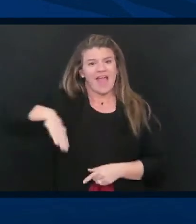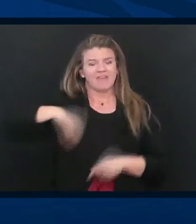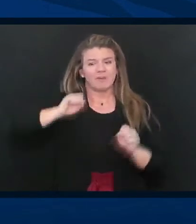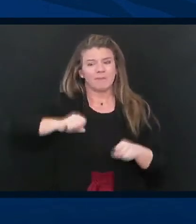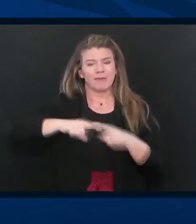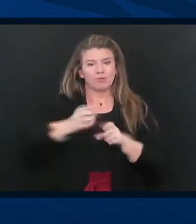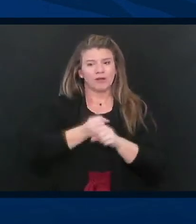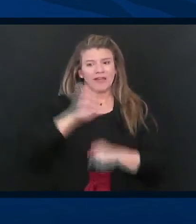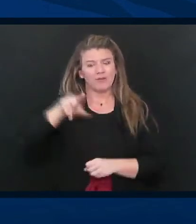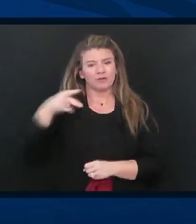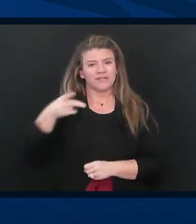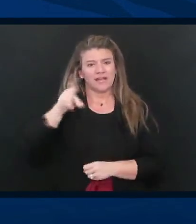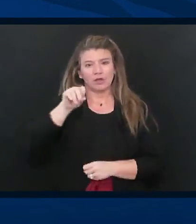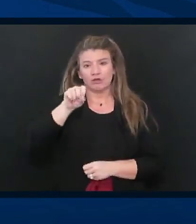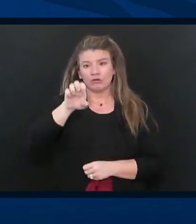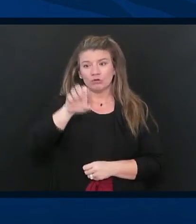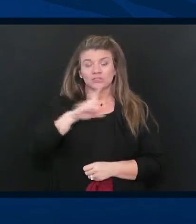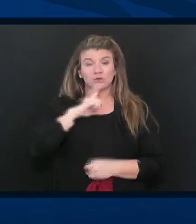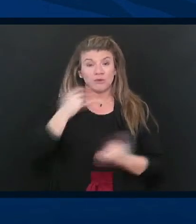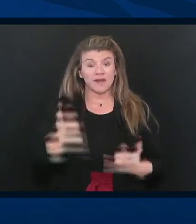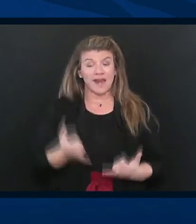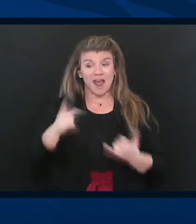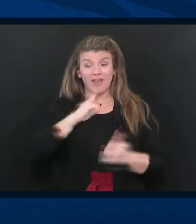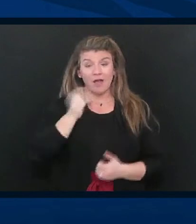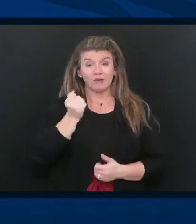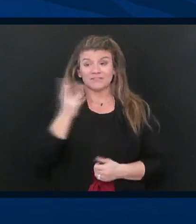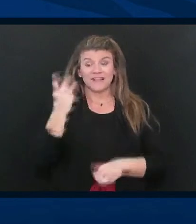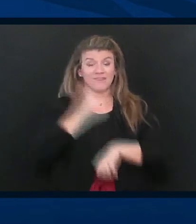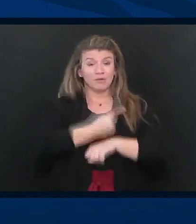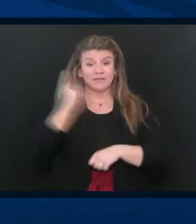their second dose. So now they're several days